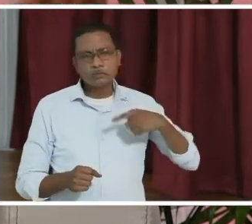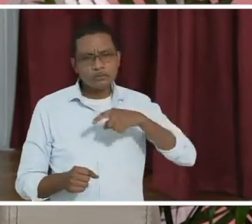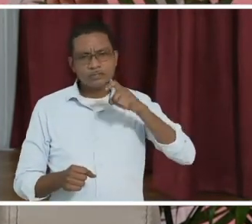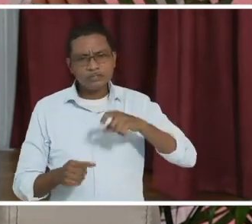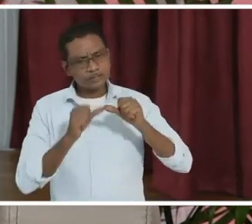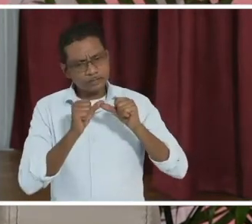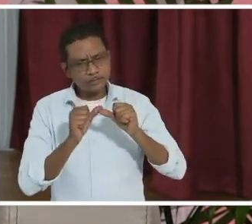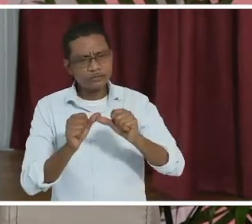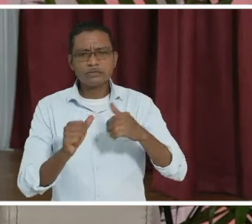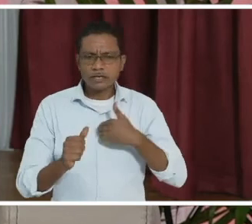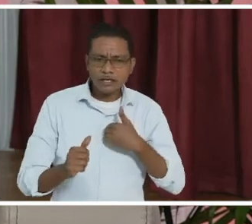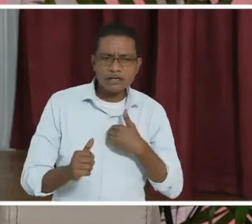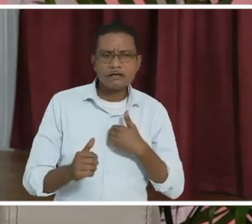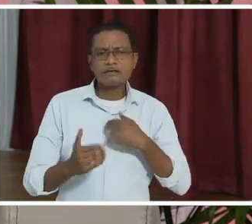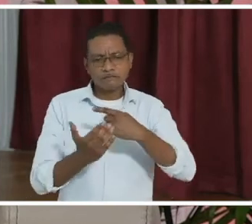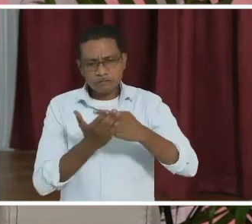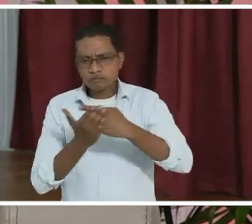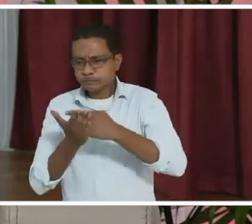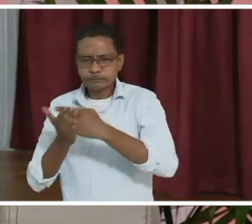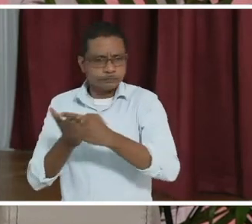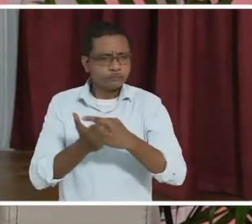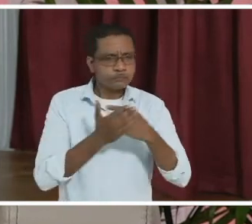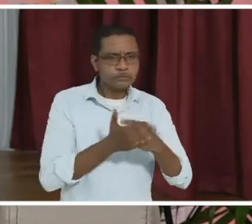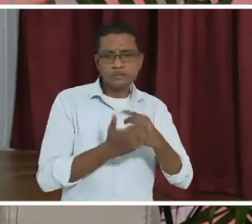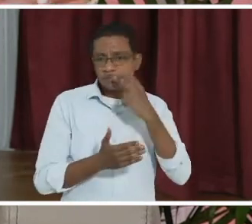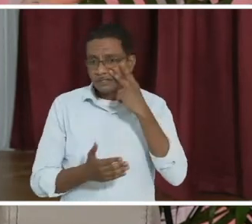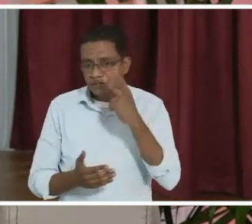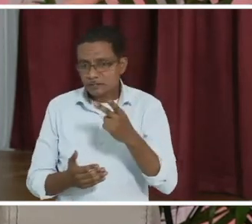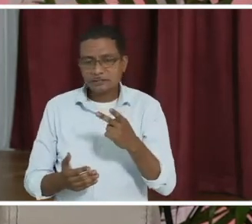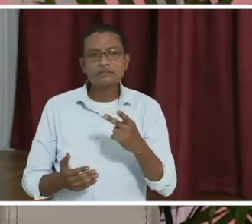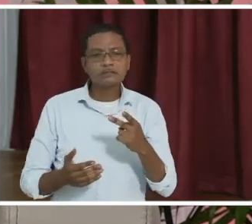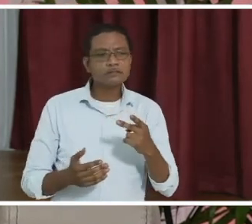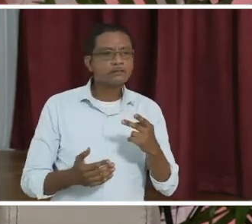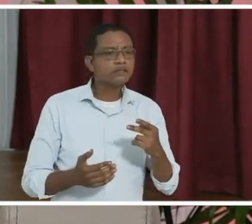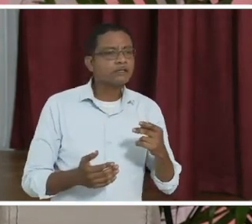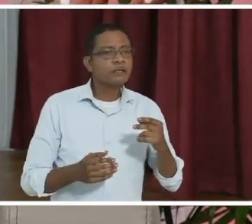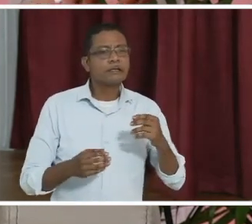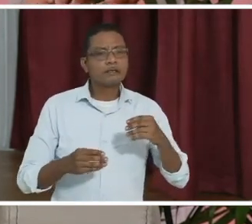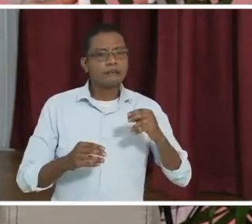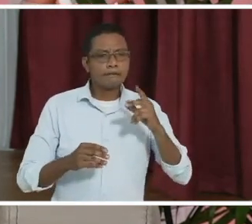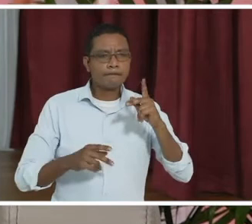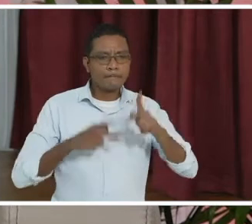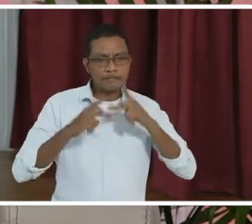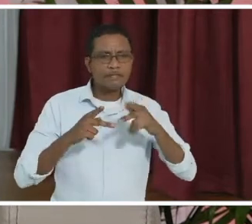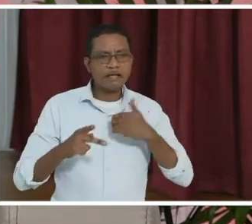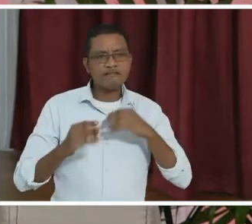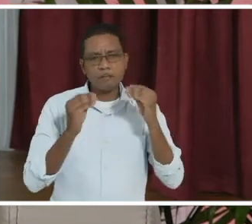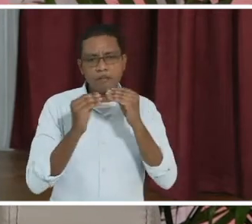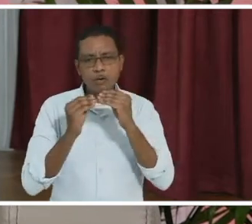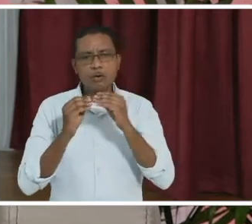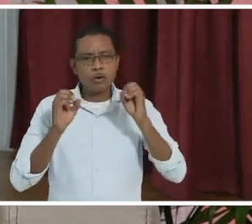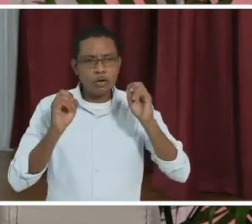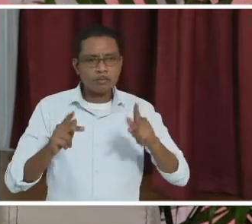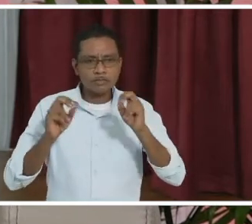continuously have these and other conversations to make sure we get people maximizing the opportunities that exist. To institutions that do try